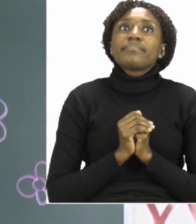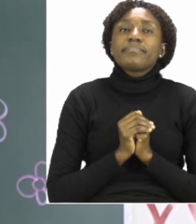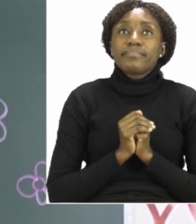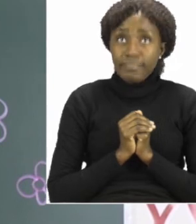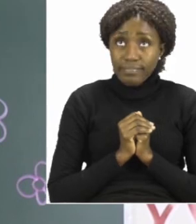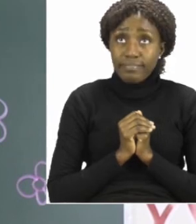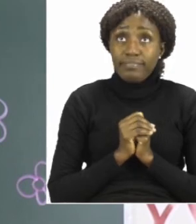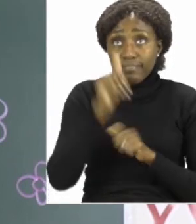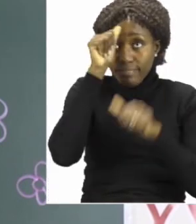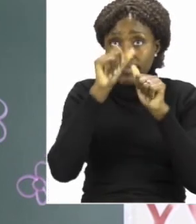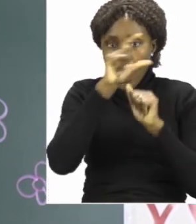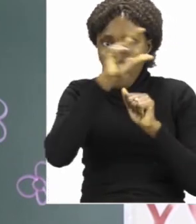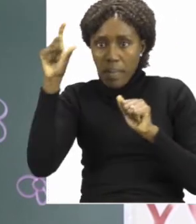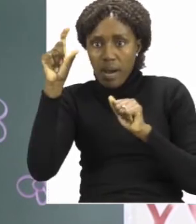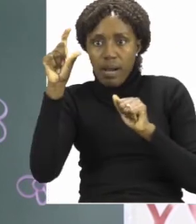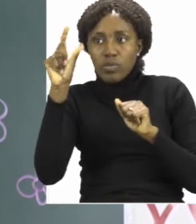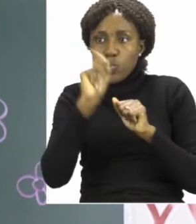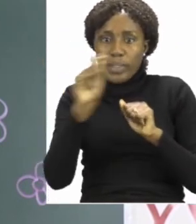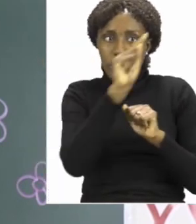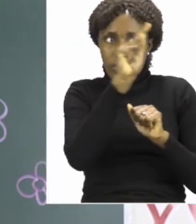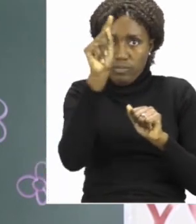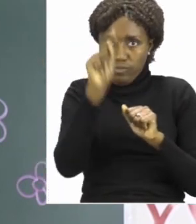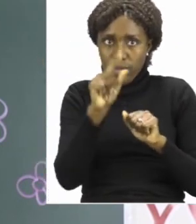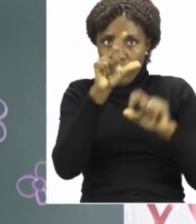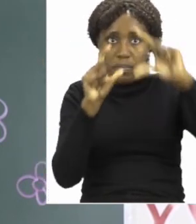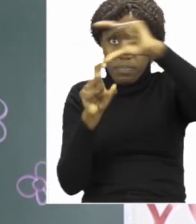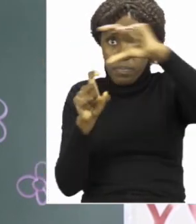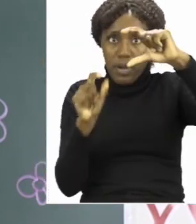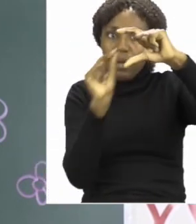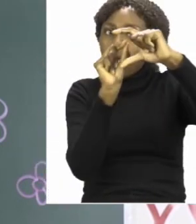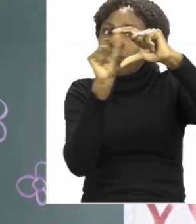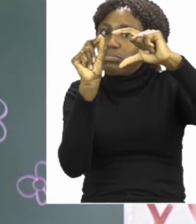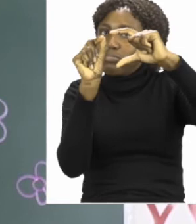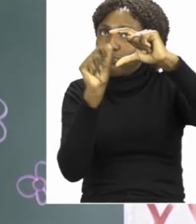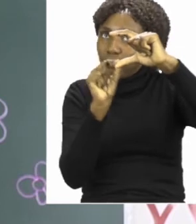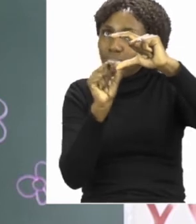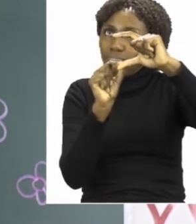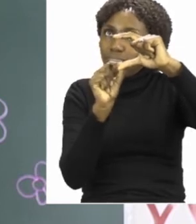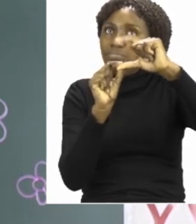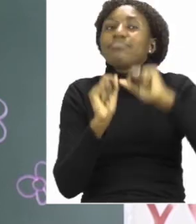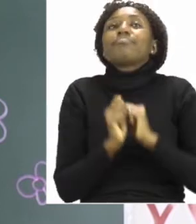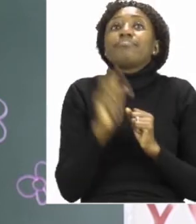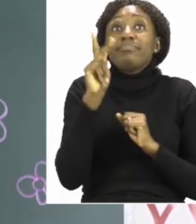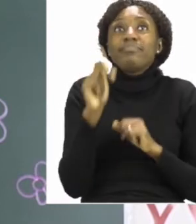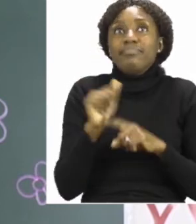both the top line and the bottom line as well. Let's try again in the air.